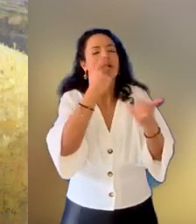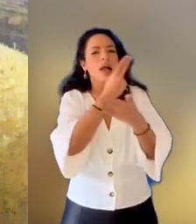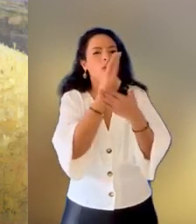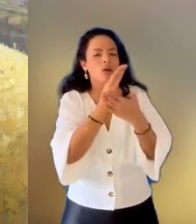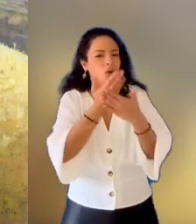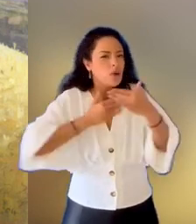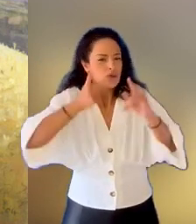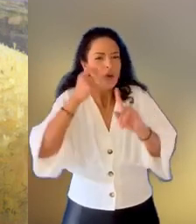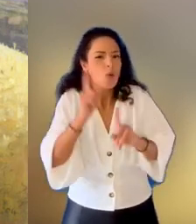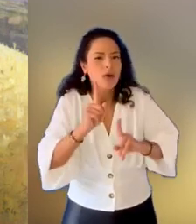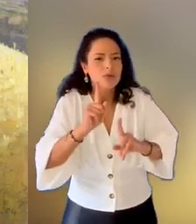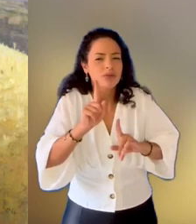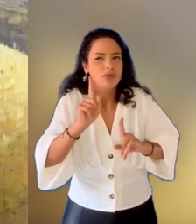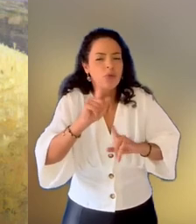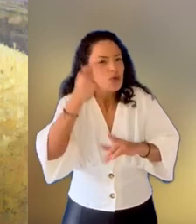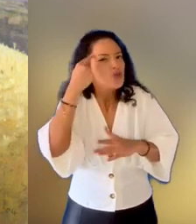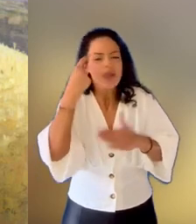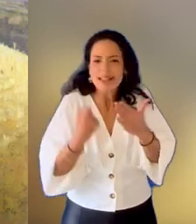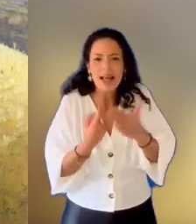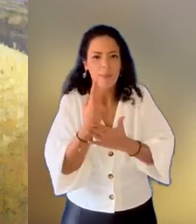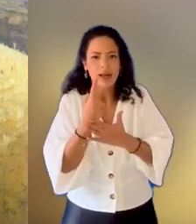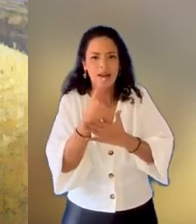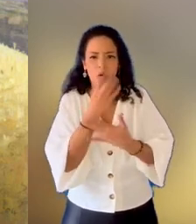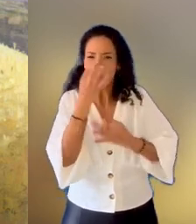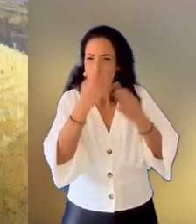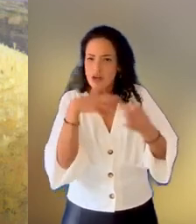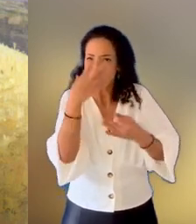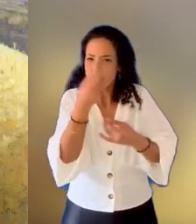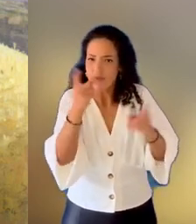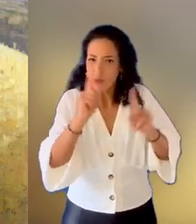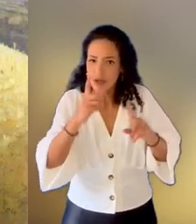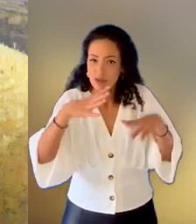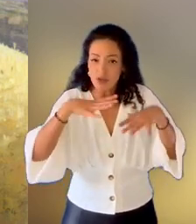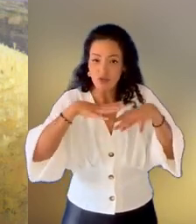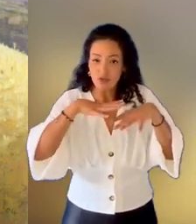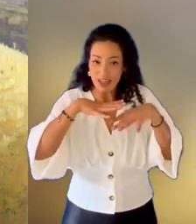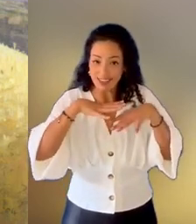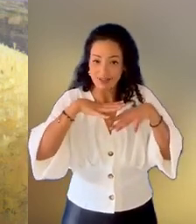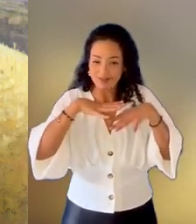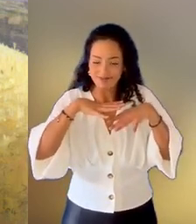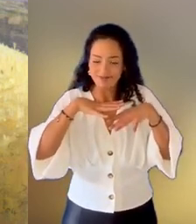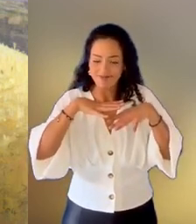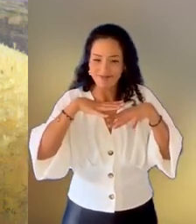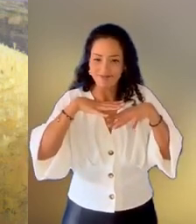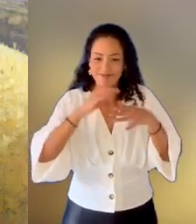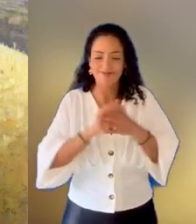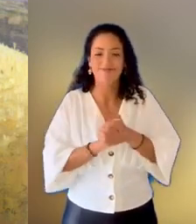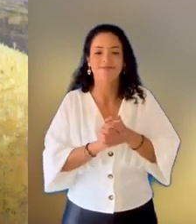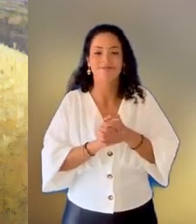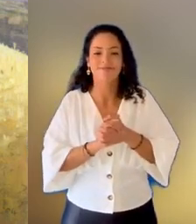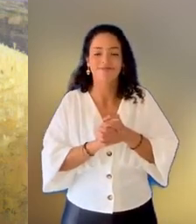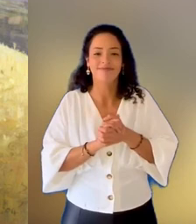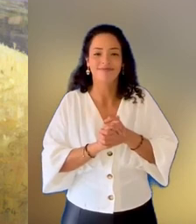know? What do you think is happening? What questions do you have? I'll start the timer again now.